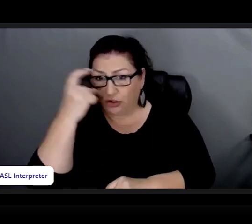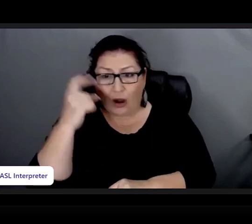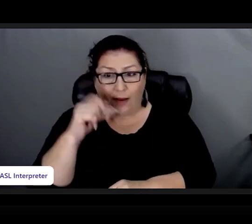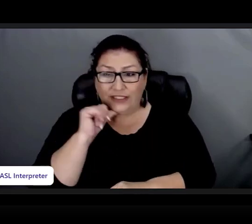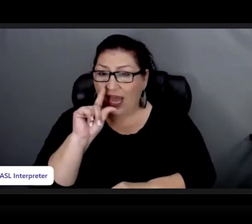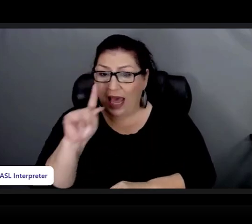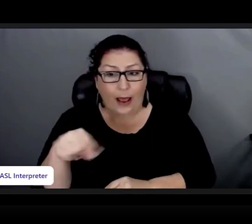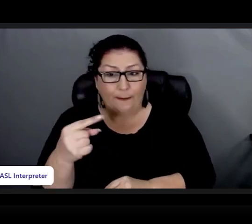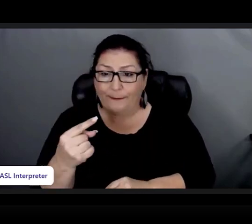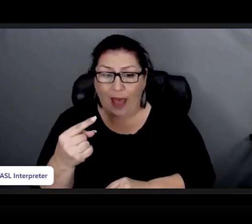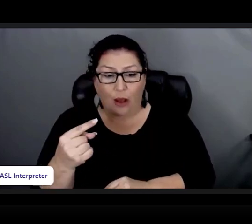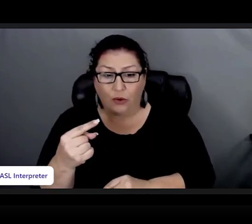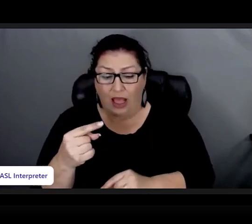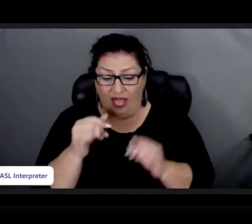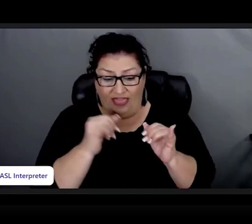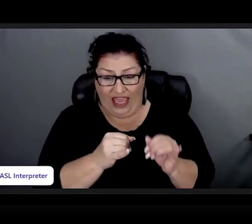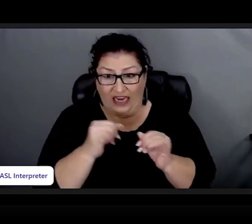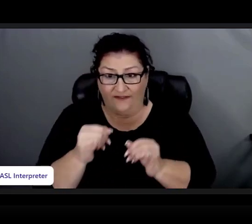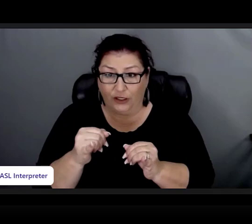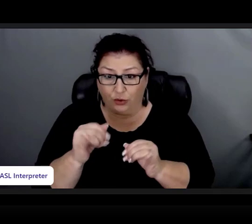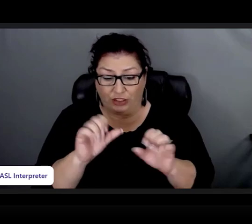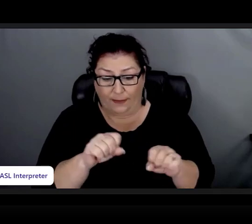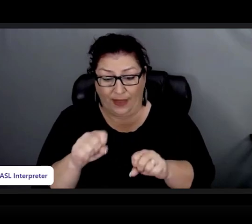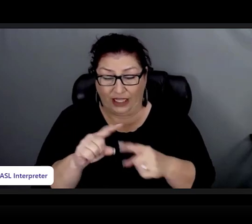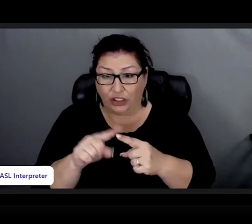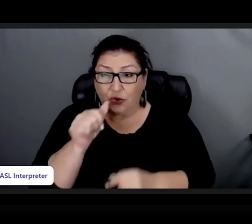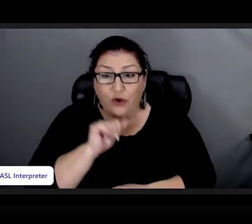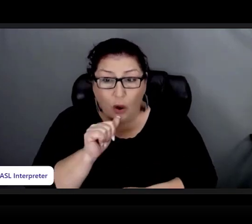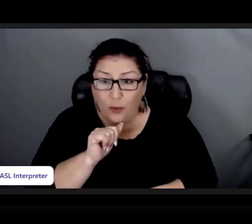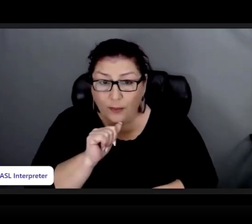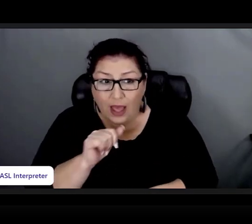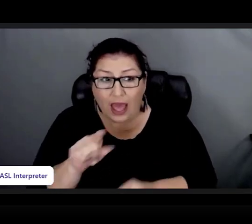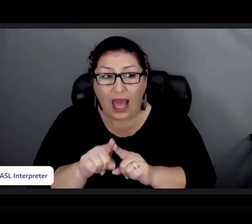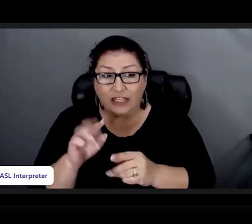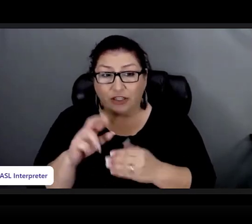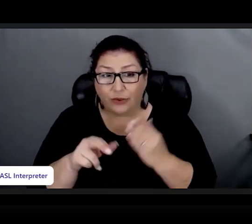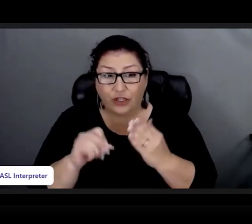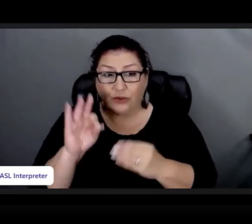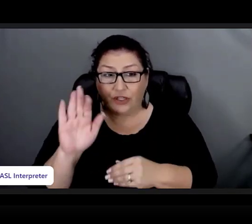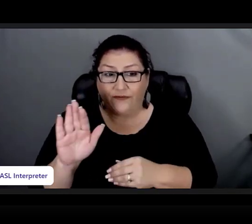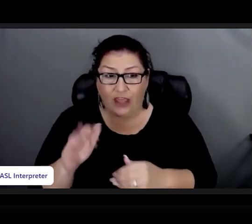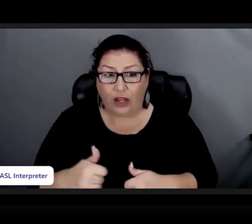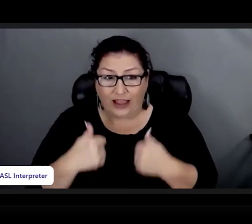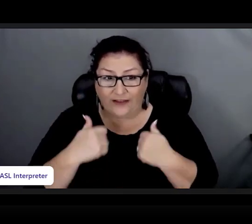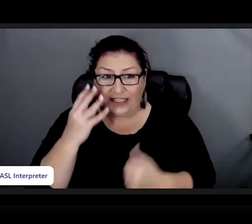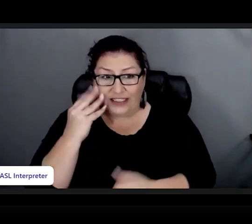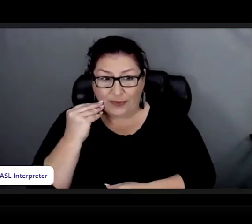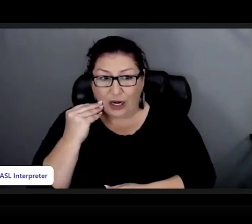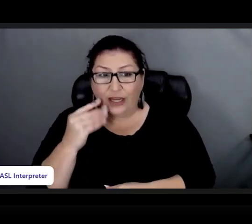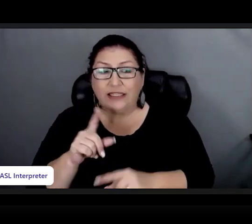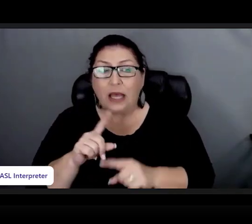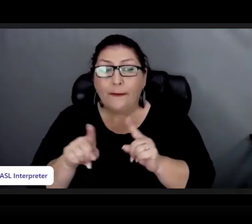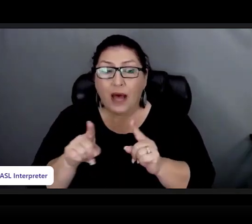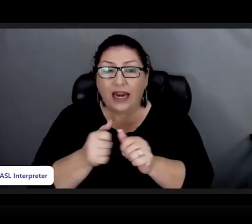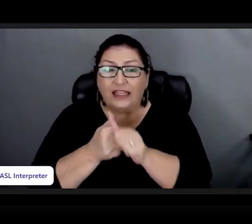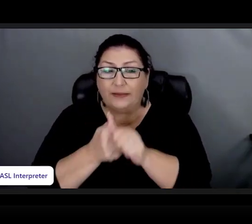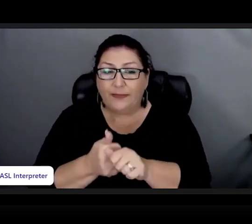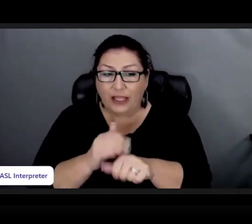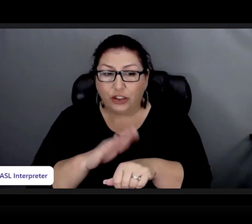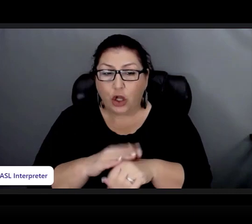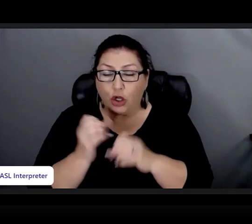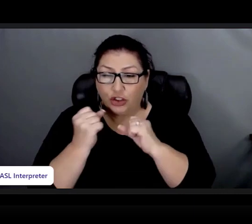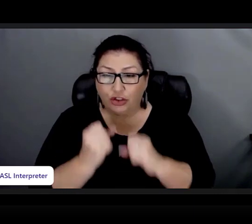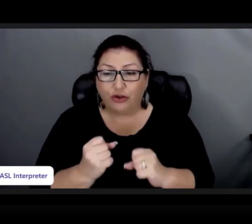about the individual's ability to cope as a result of their lived experience, but it's based on strength